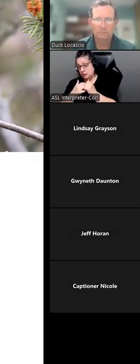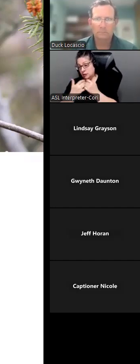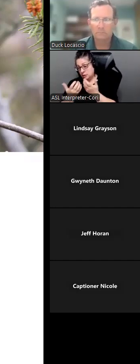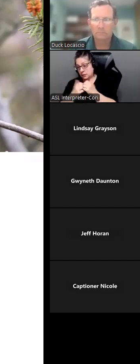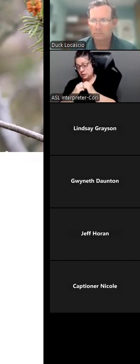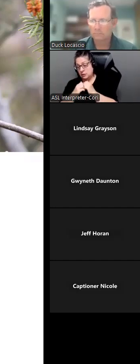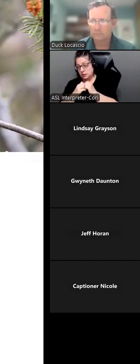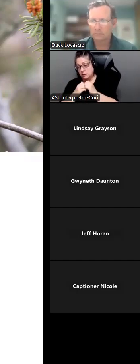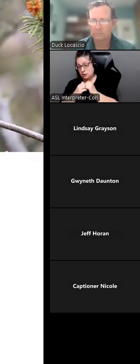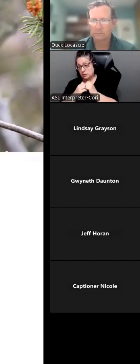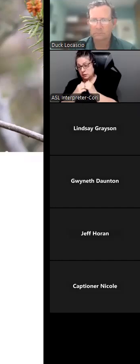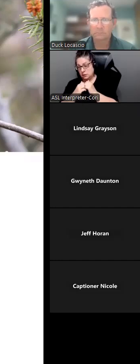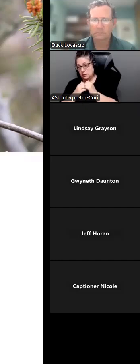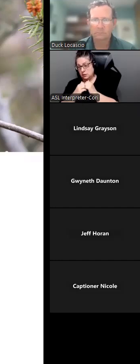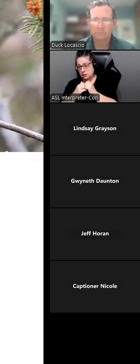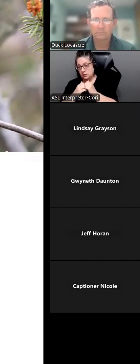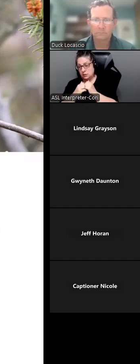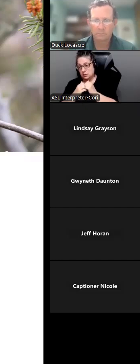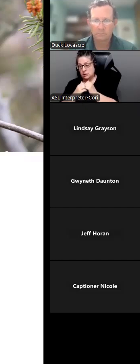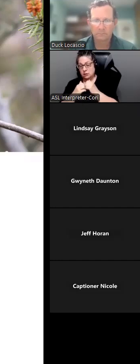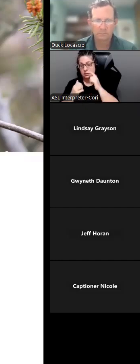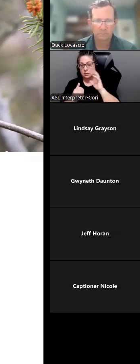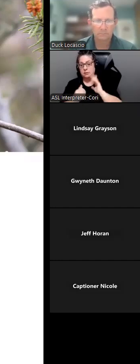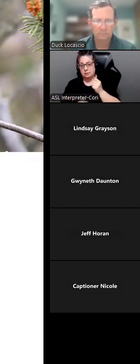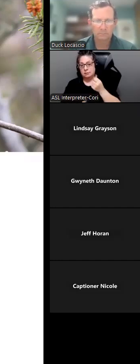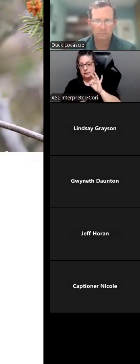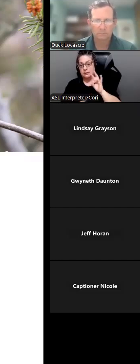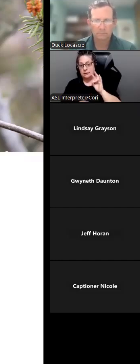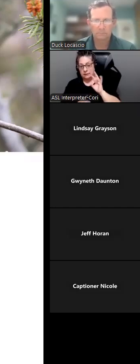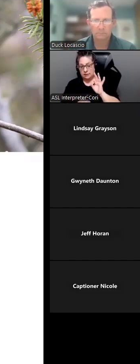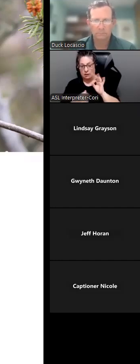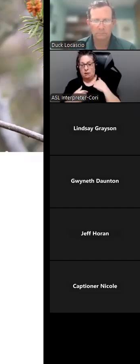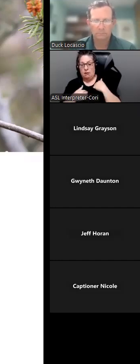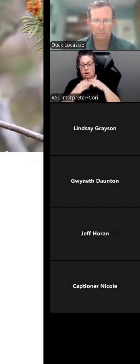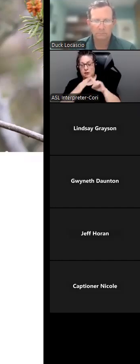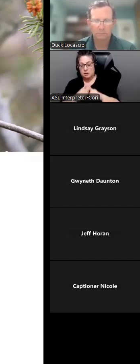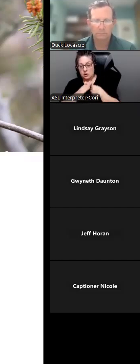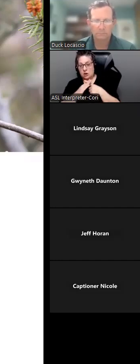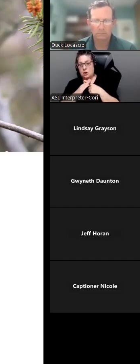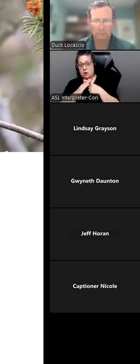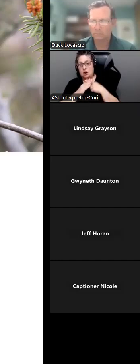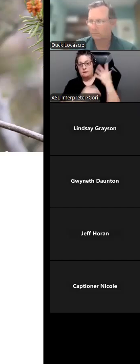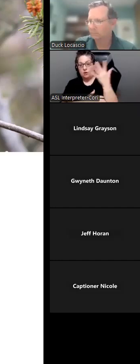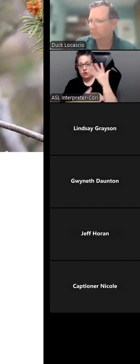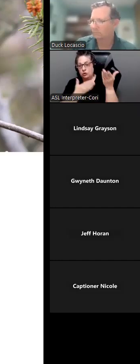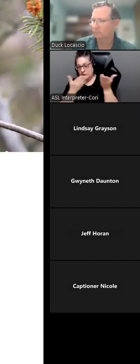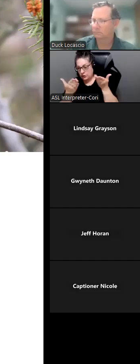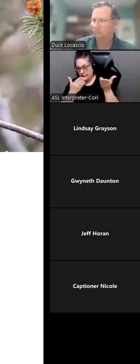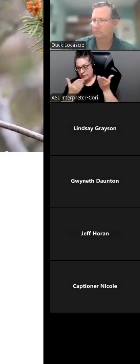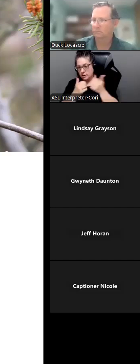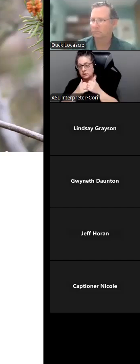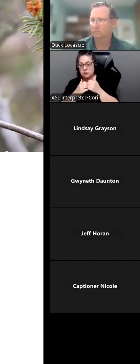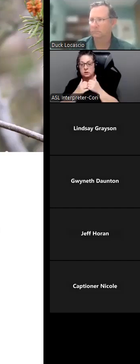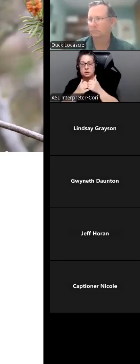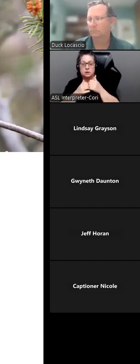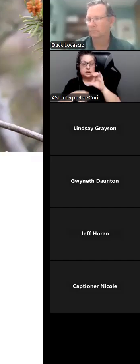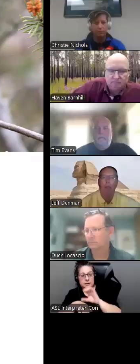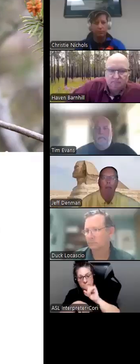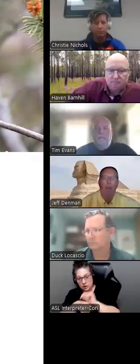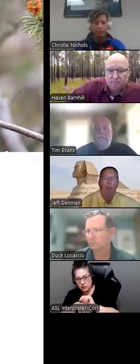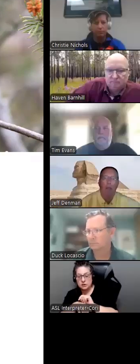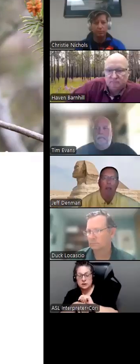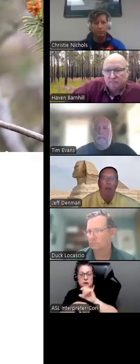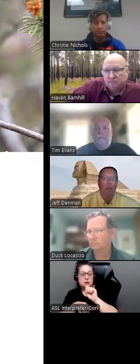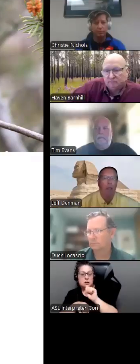After university in 1979, I began working in forestry services and forestry consulting and